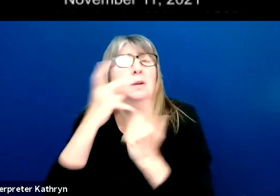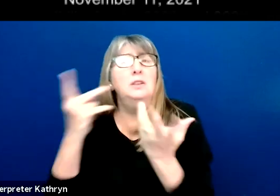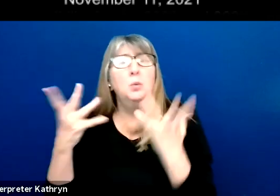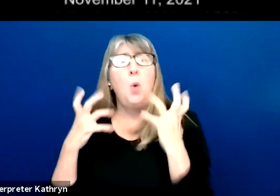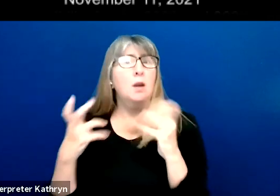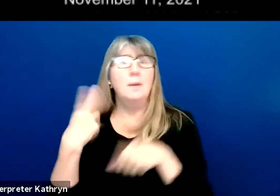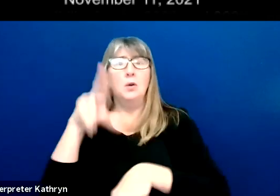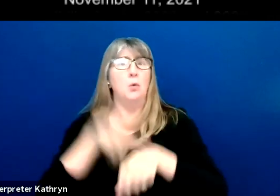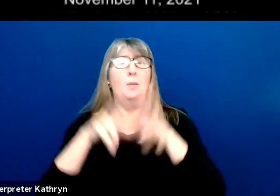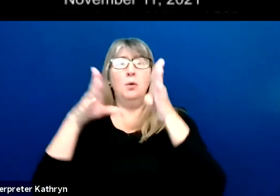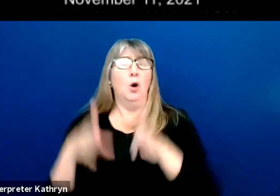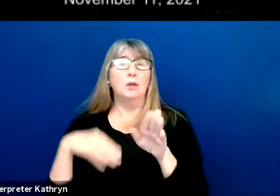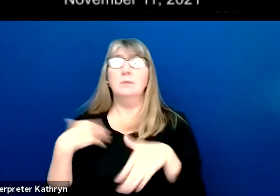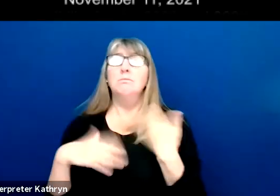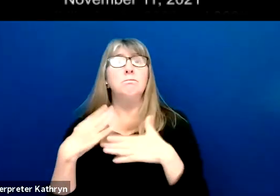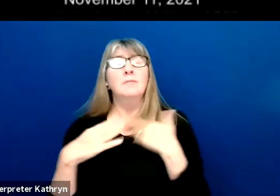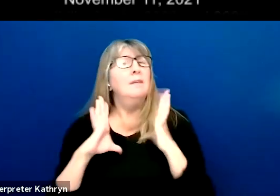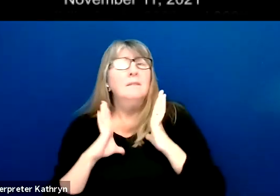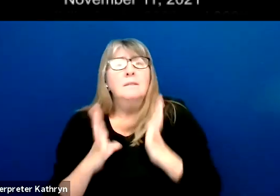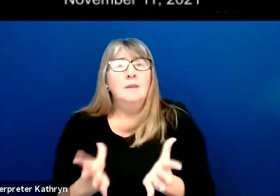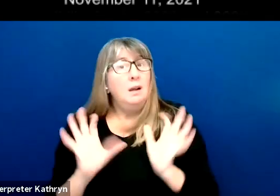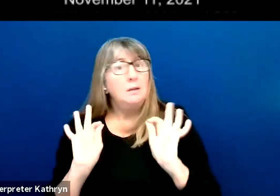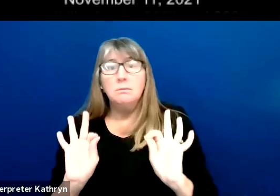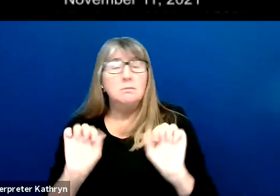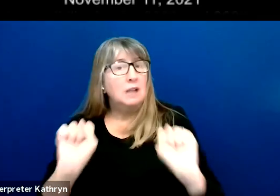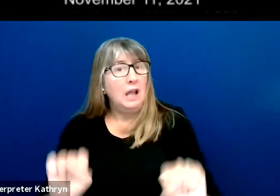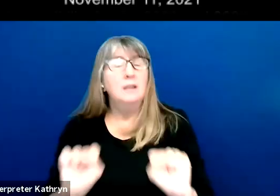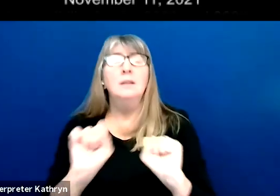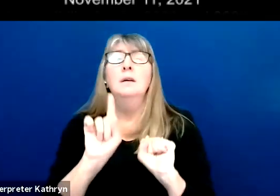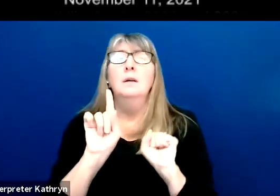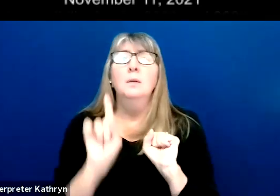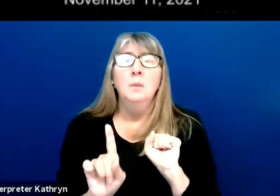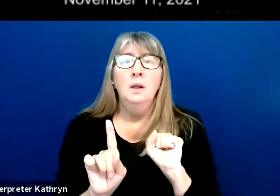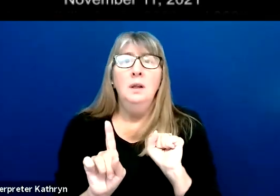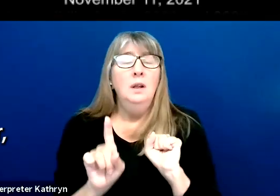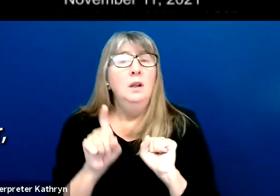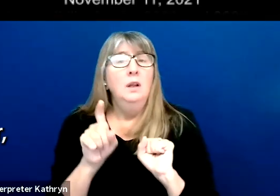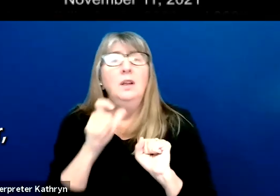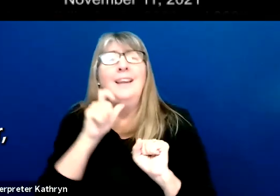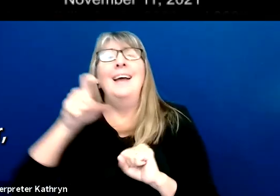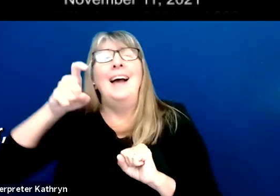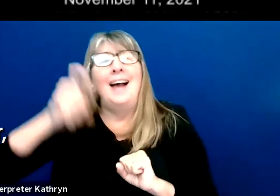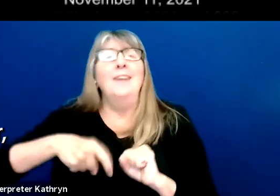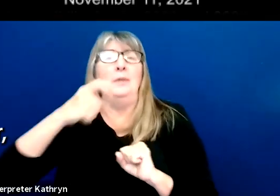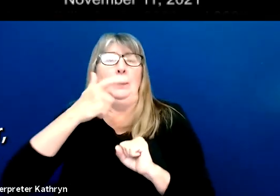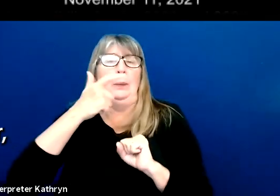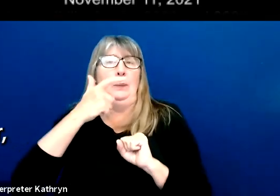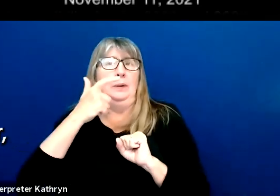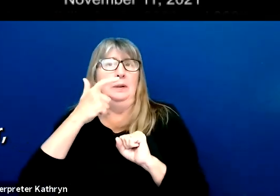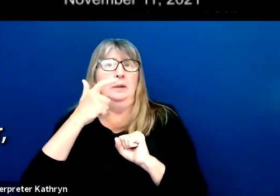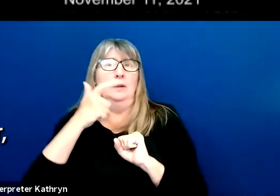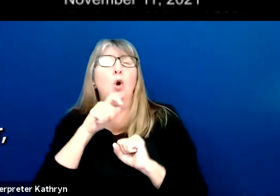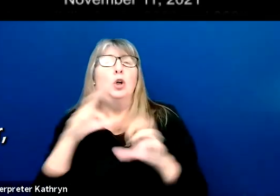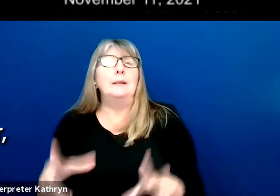that's okay too, right? But you shouldn't have to do that. Just, you shouldn't